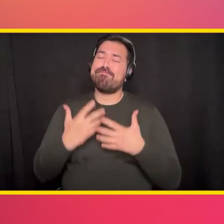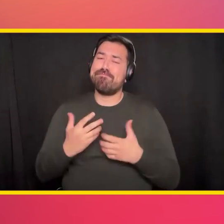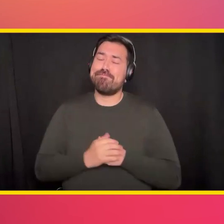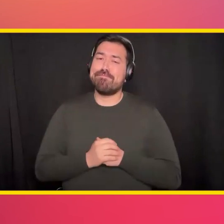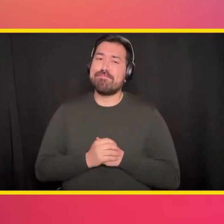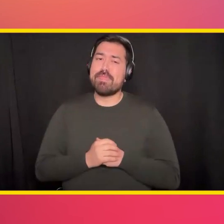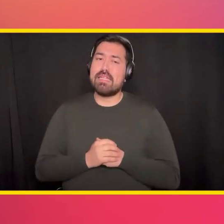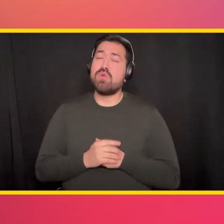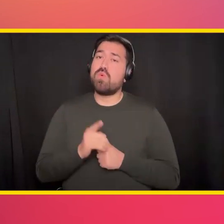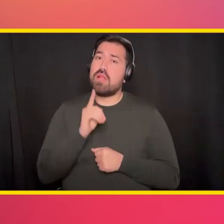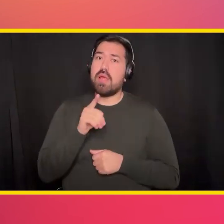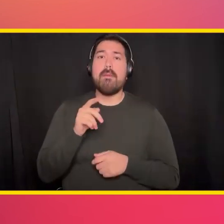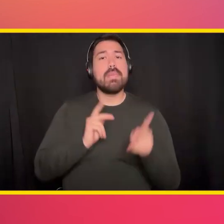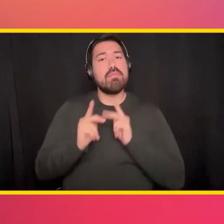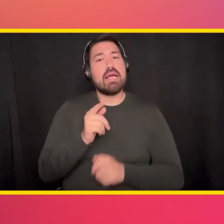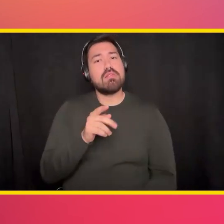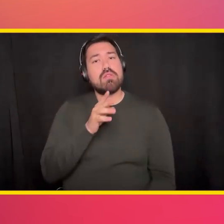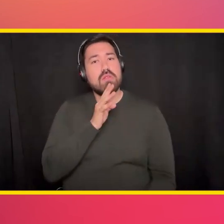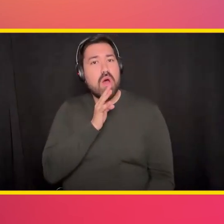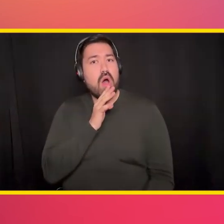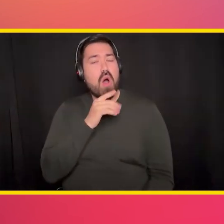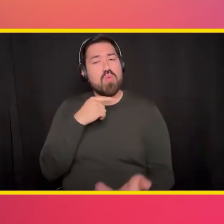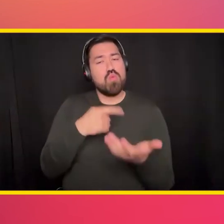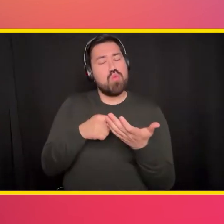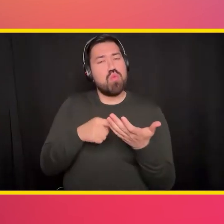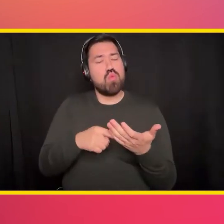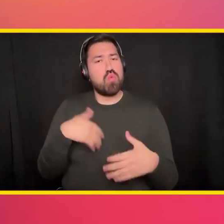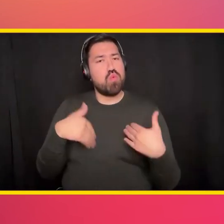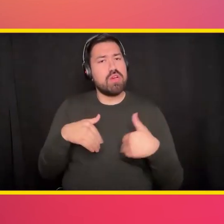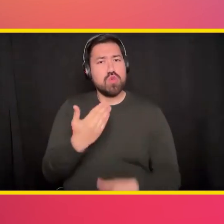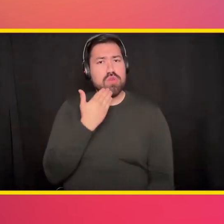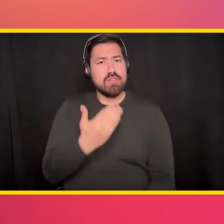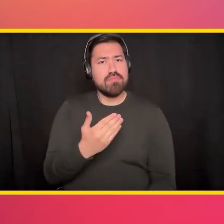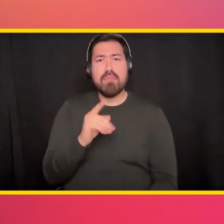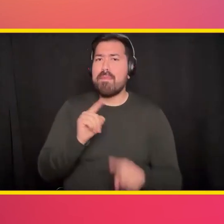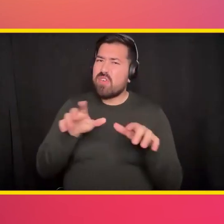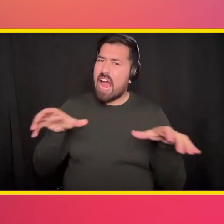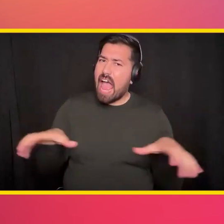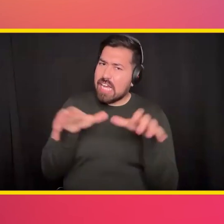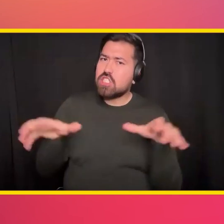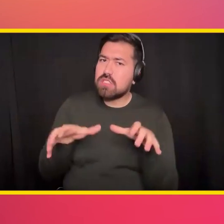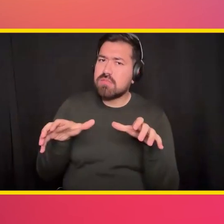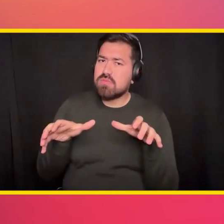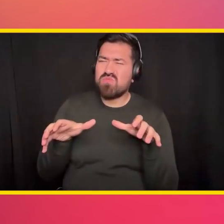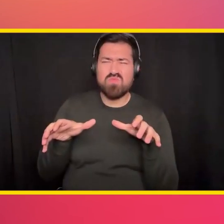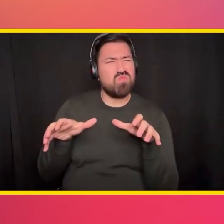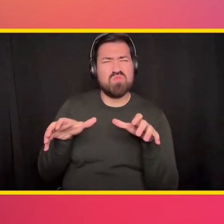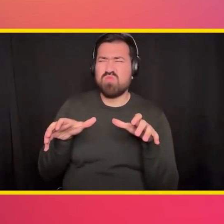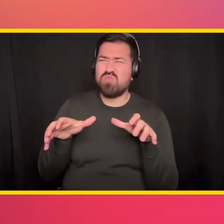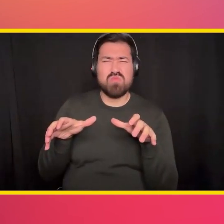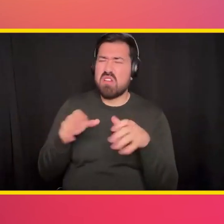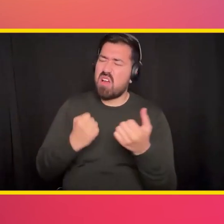those that talk a good game, but are proving right now that their actions do not